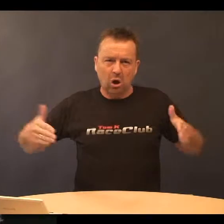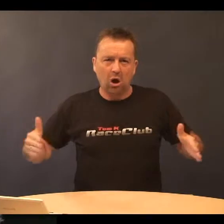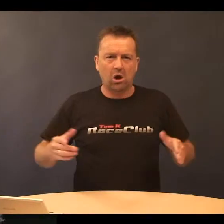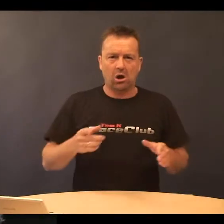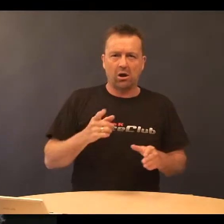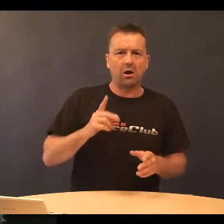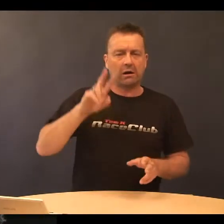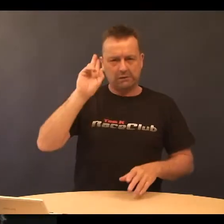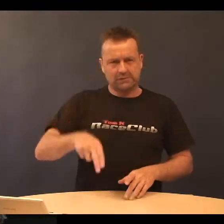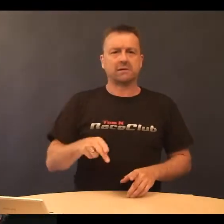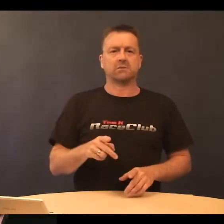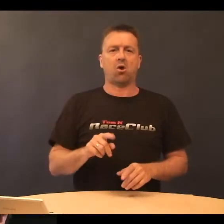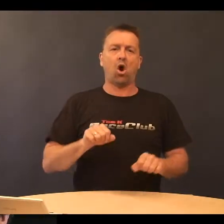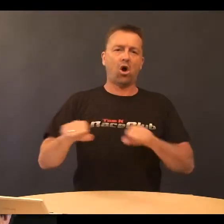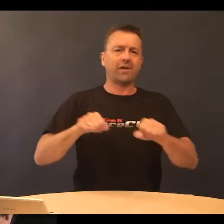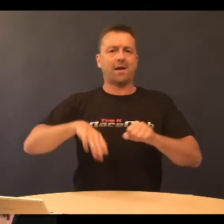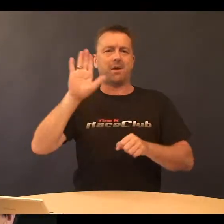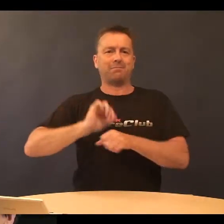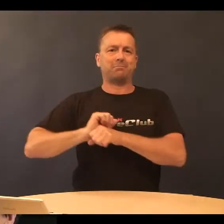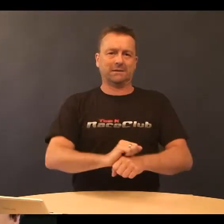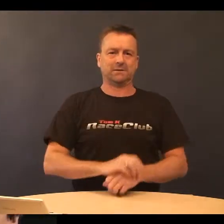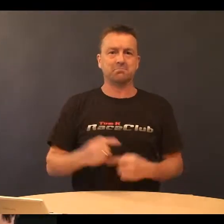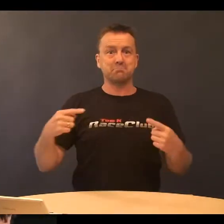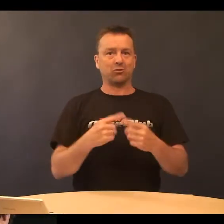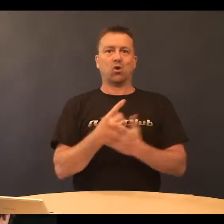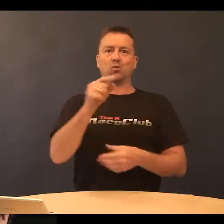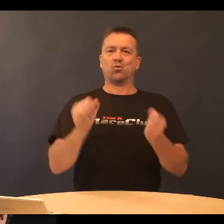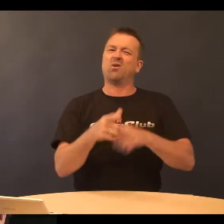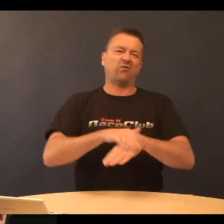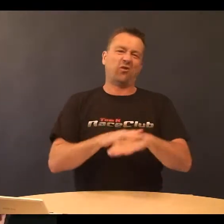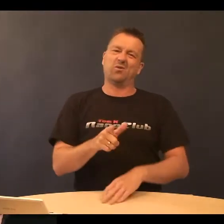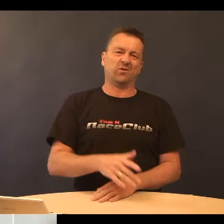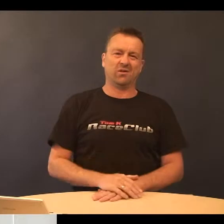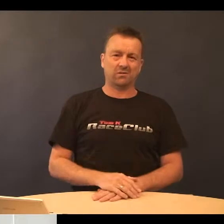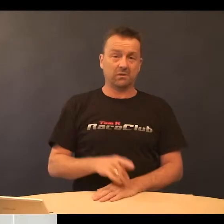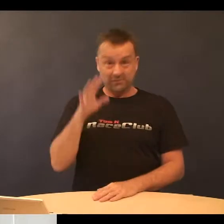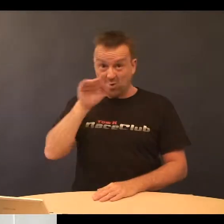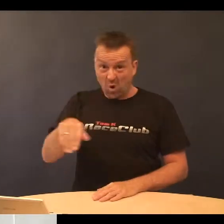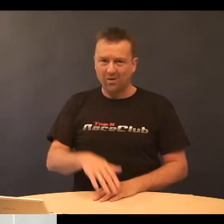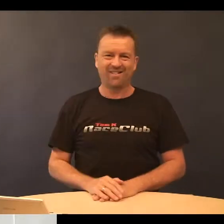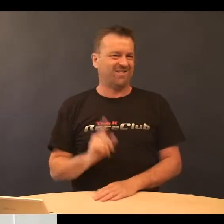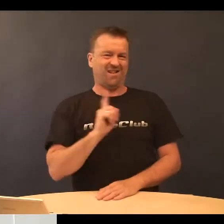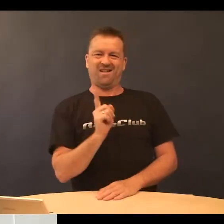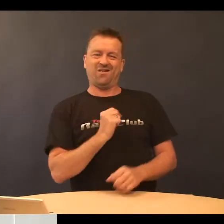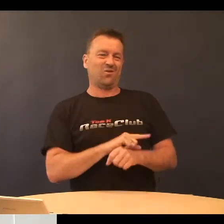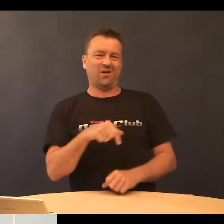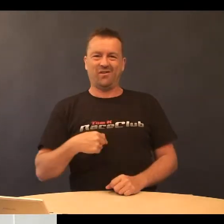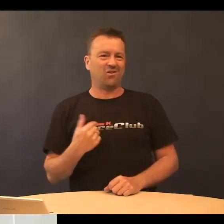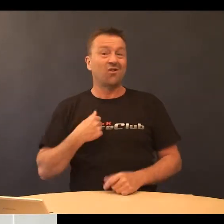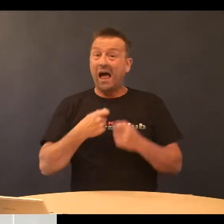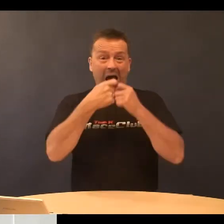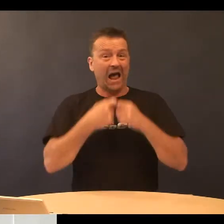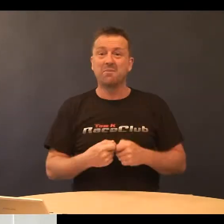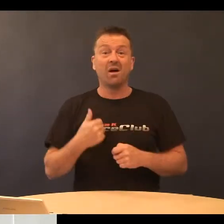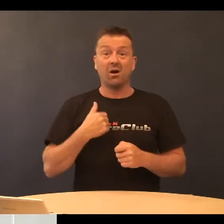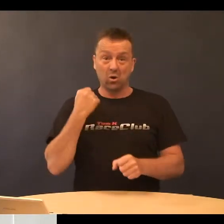must cope with greater pressures. But when you're racing, you don't feel that. You don't think about it? No, we don't. So I don't reckon it's